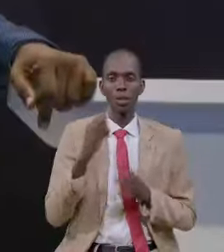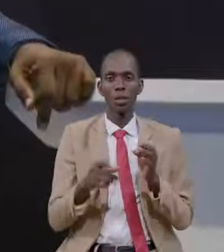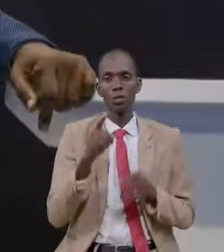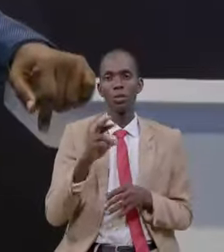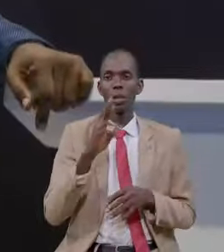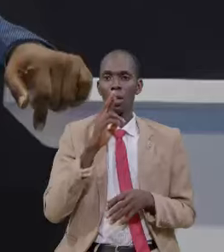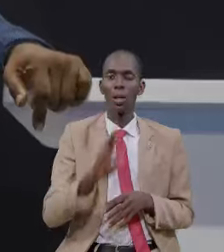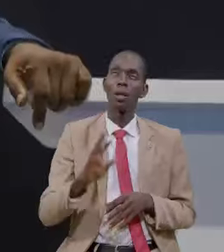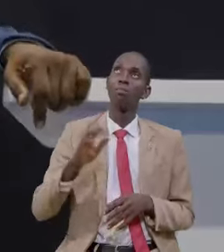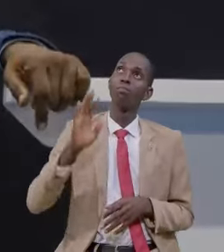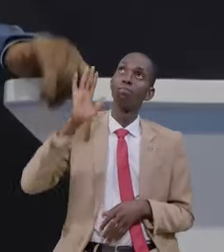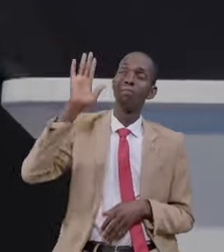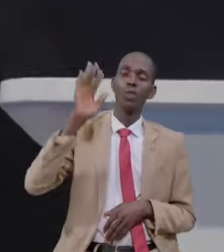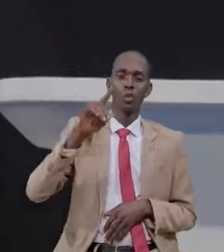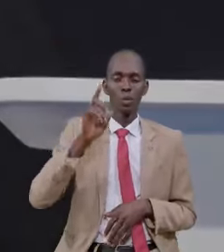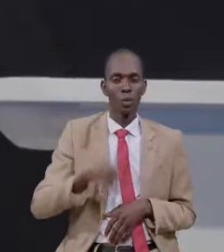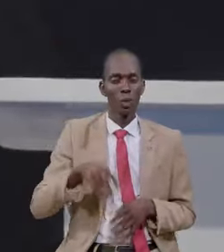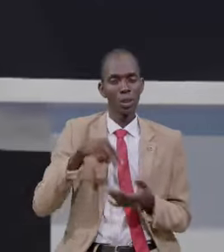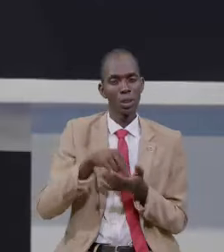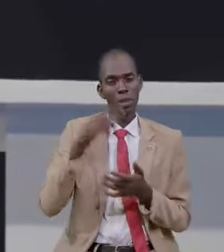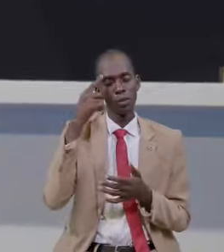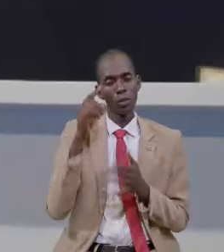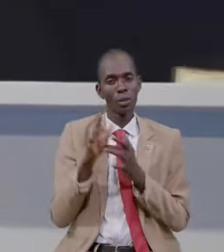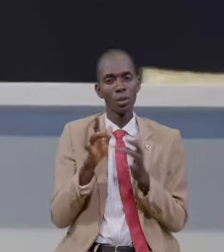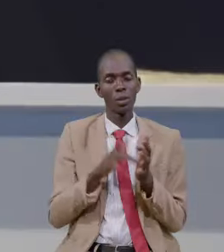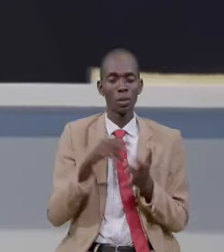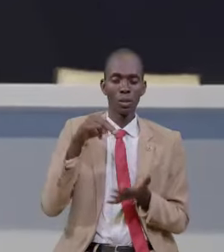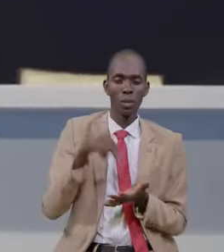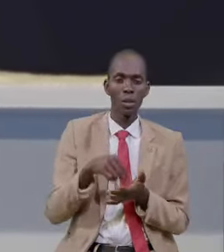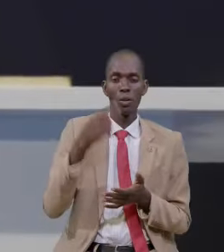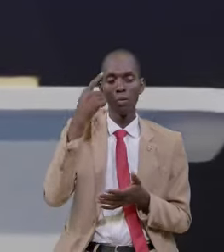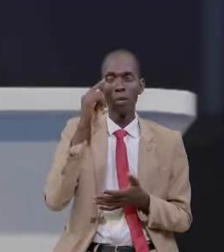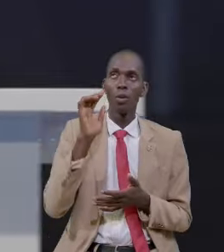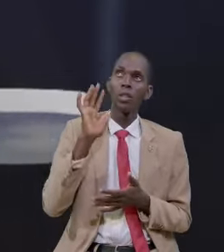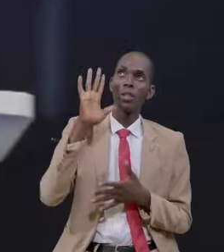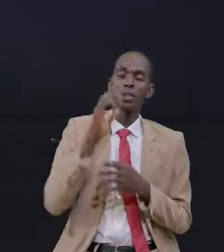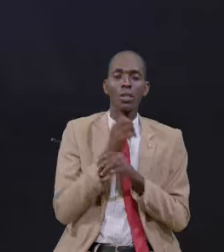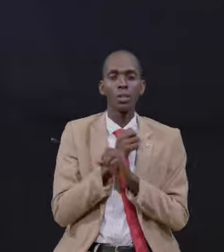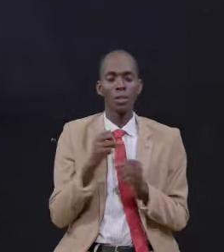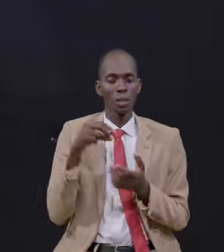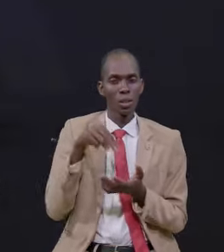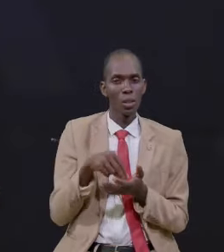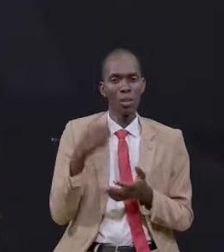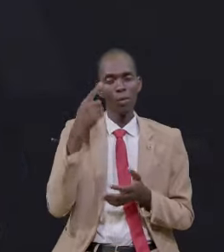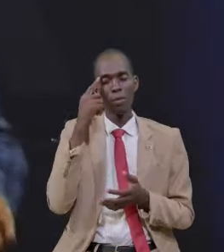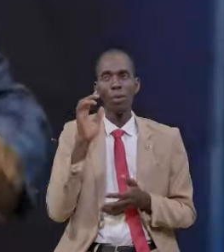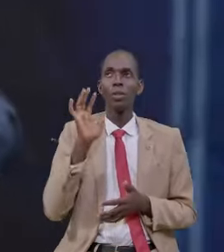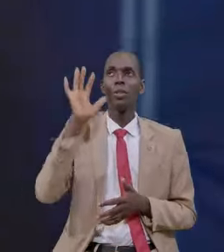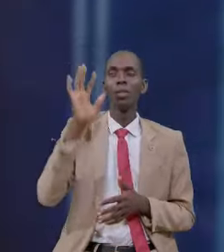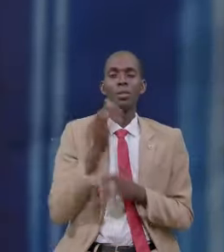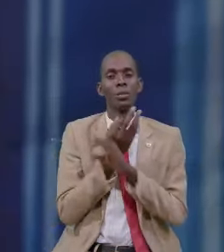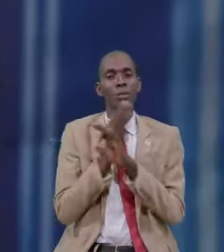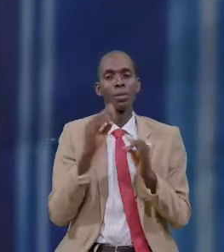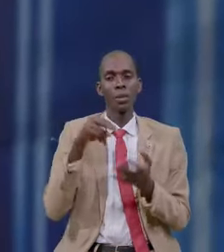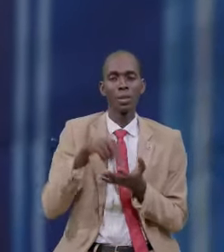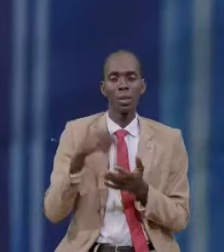stand up for Jesus. Stand up for his salvation. Stand up for his freedom. Stand up for his redemption. You're